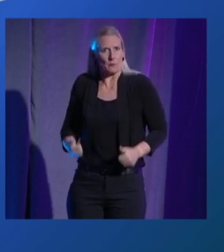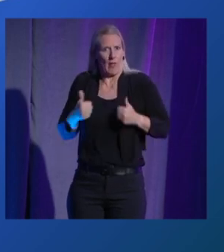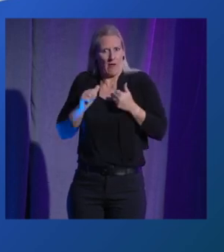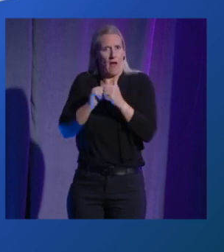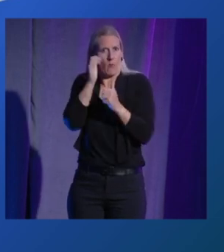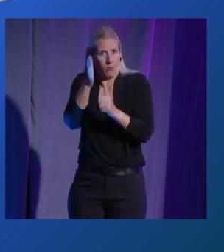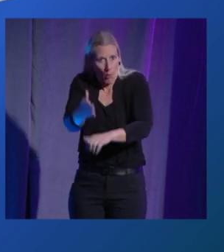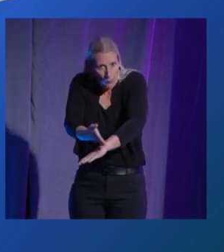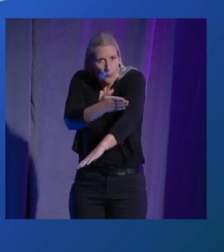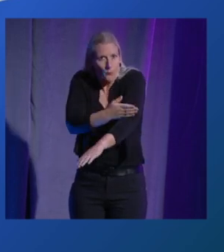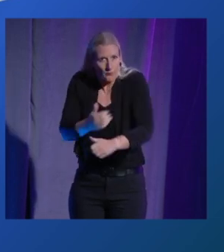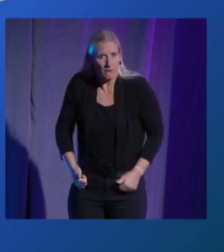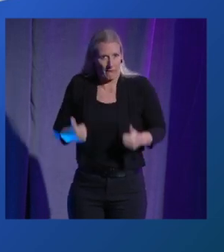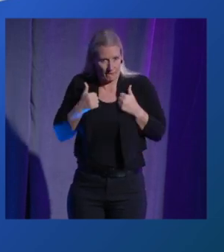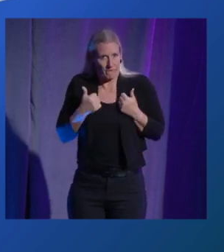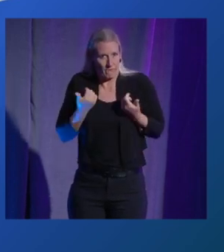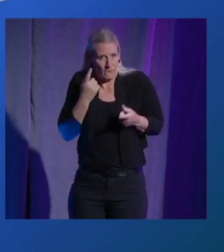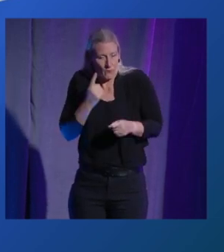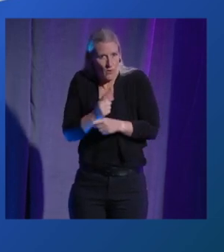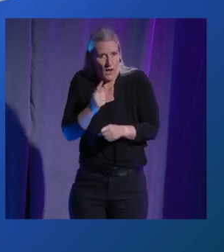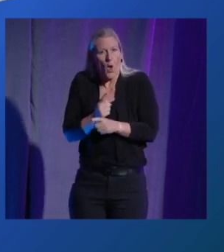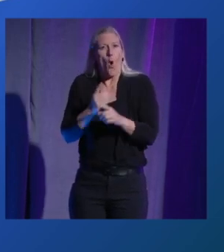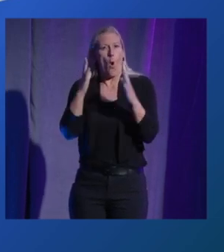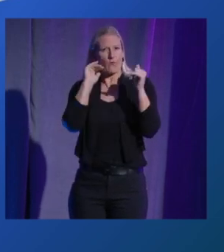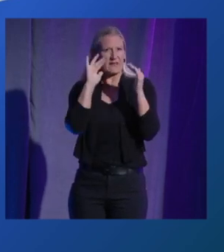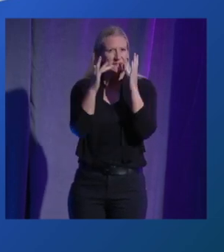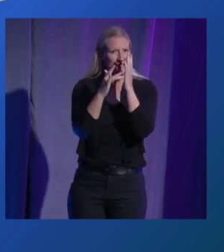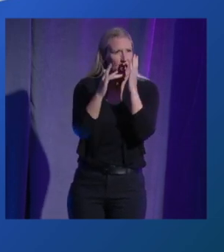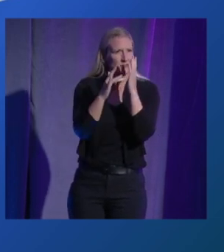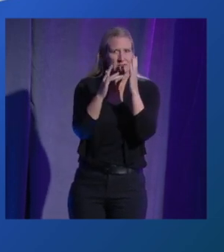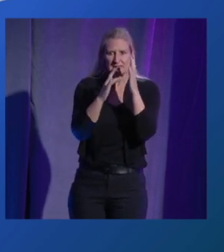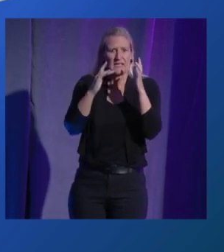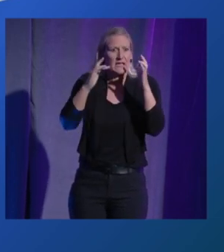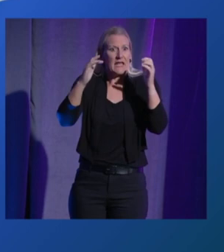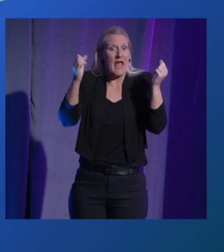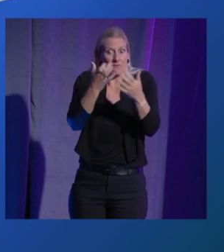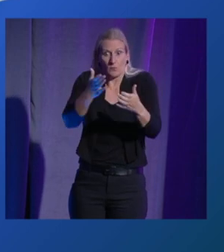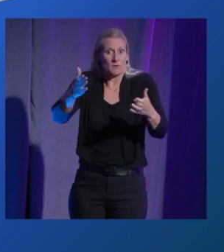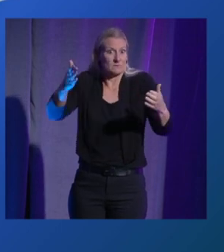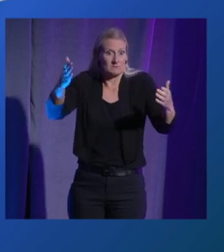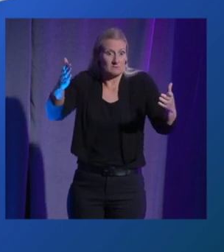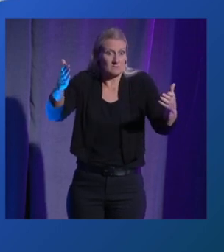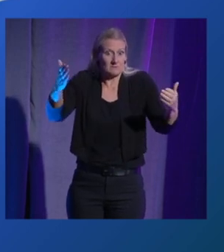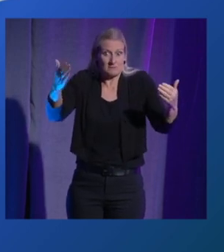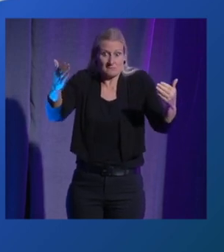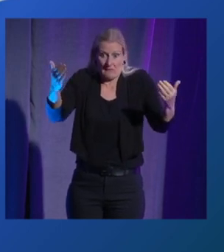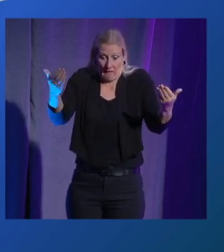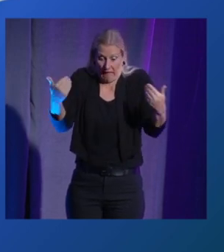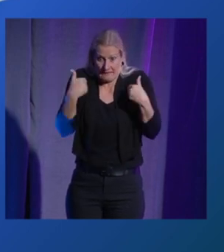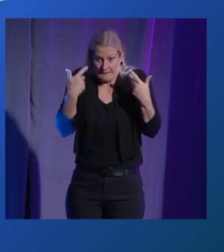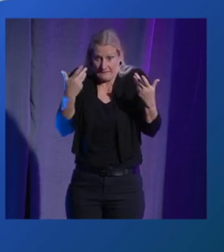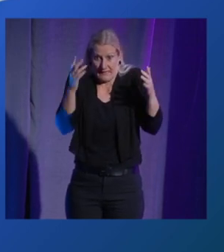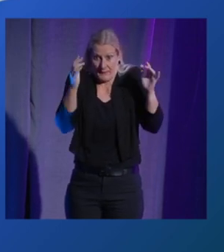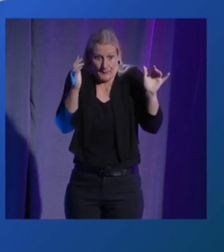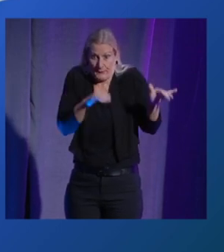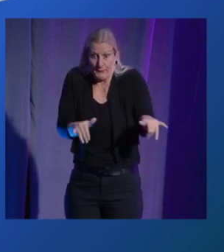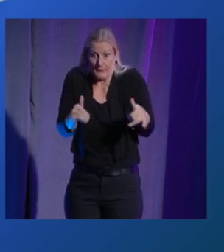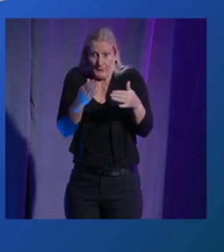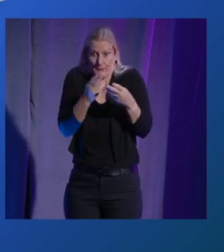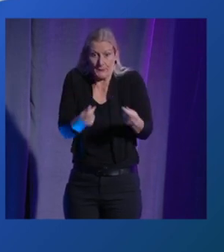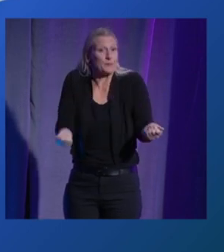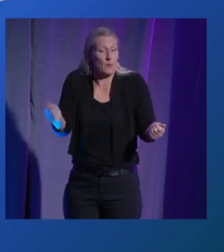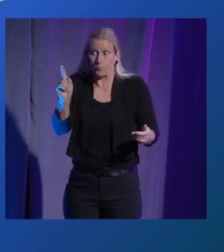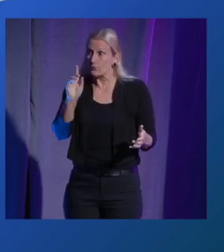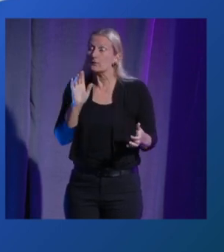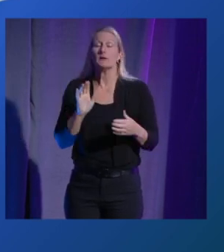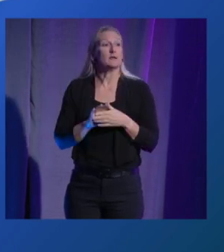technologies that are uh ubiquitous right they're ubiquitous because they're useful right uh uh really powerful